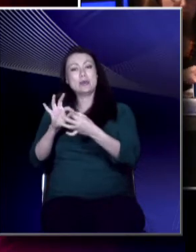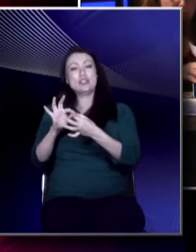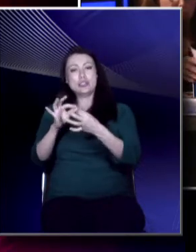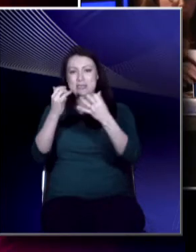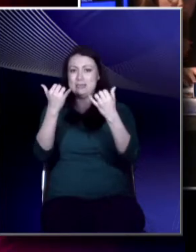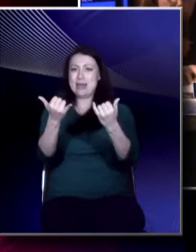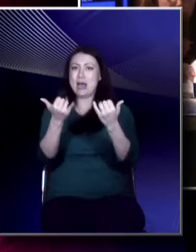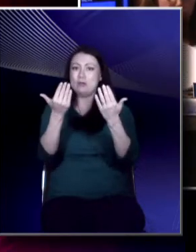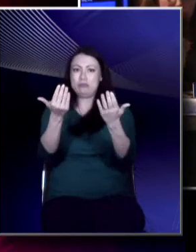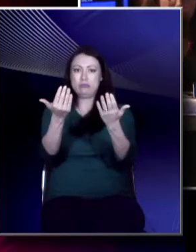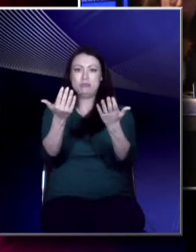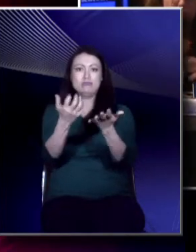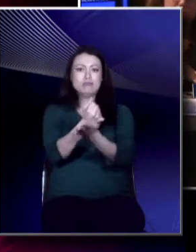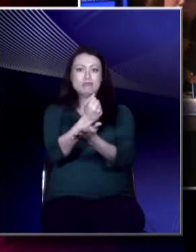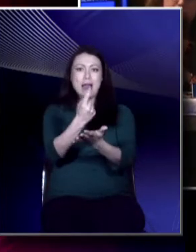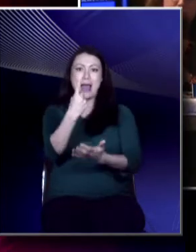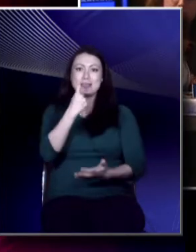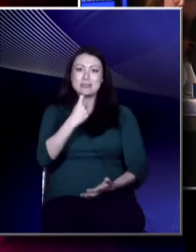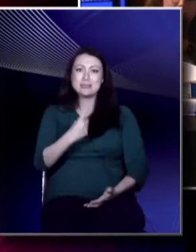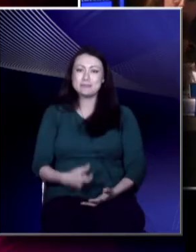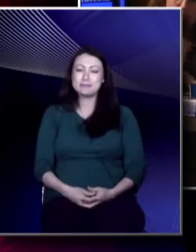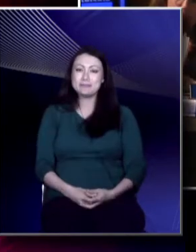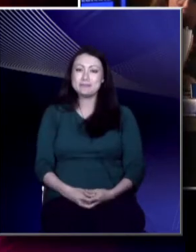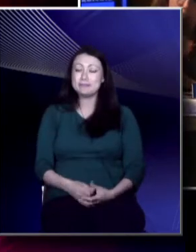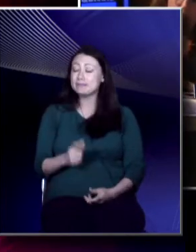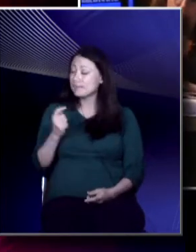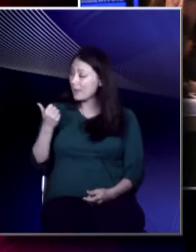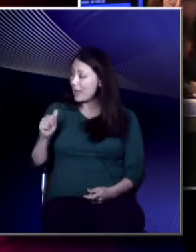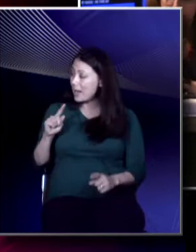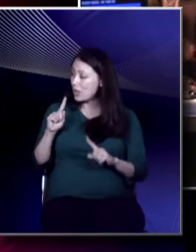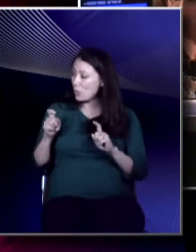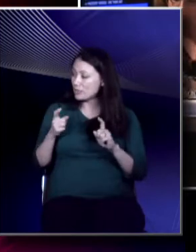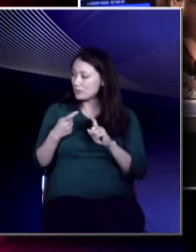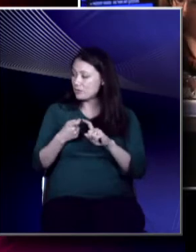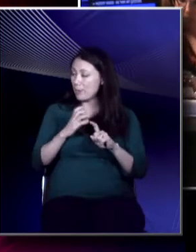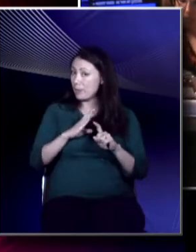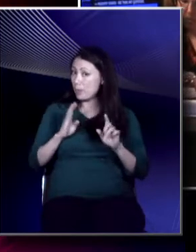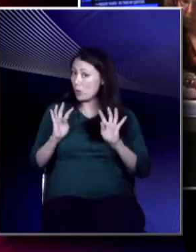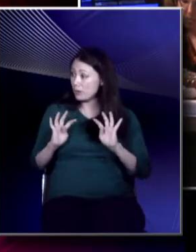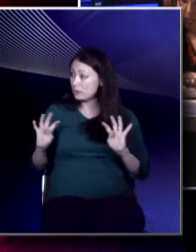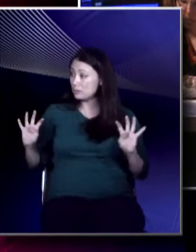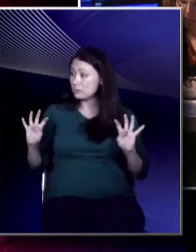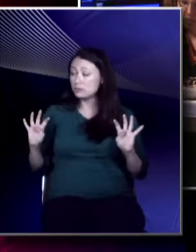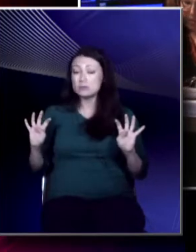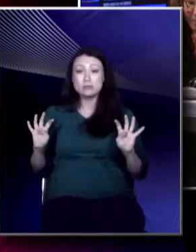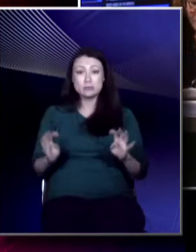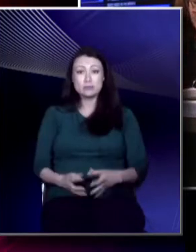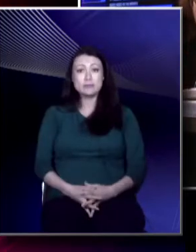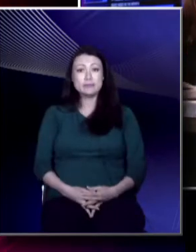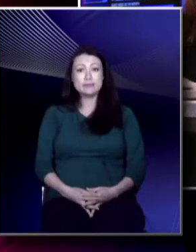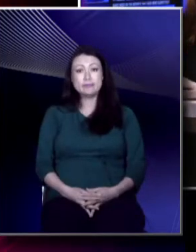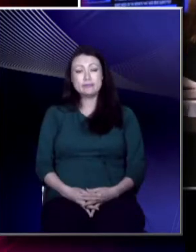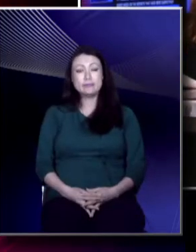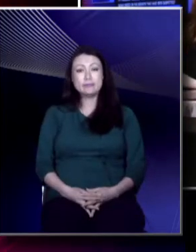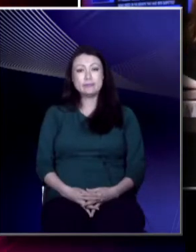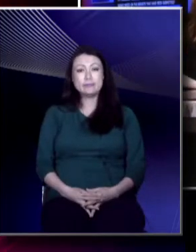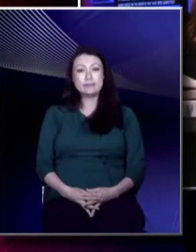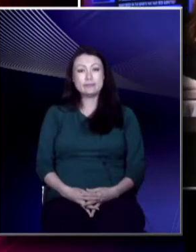the time to ask. Are there any questions from the board based on the reports that have been submitted?